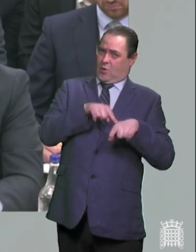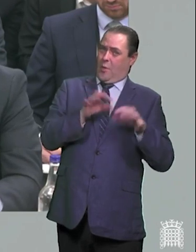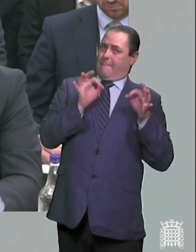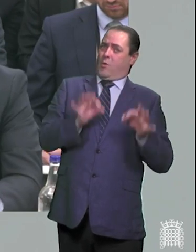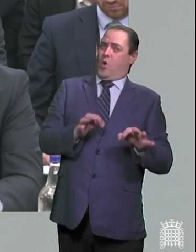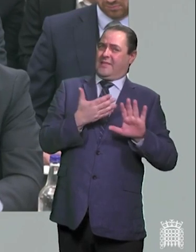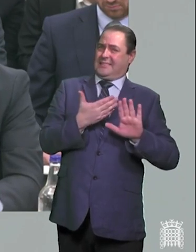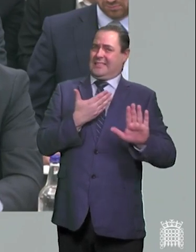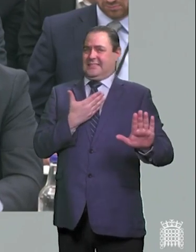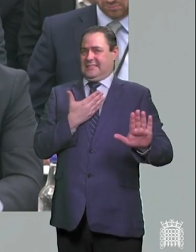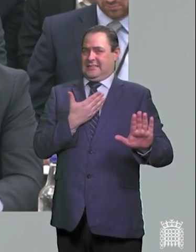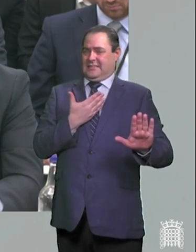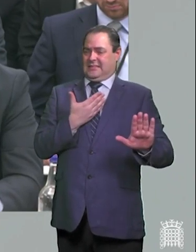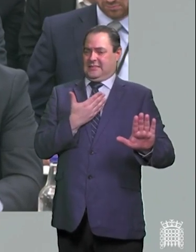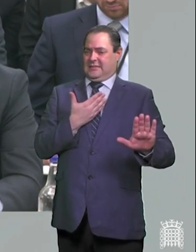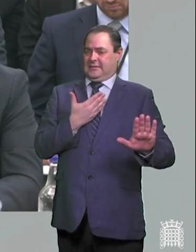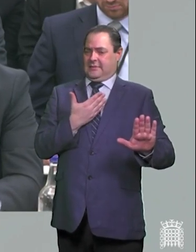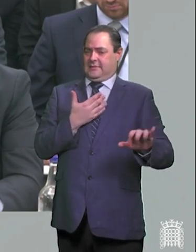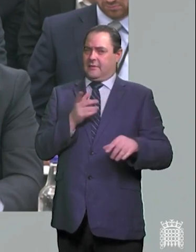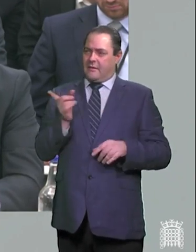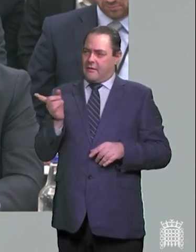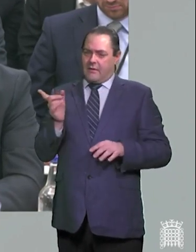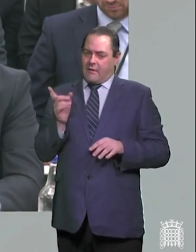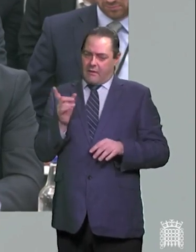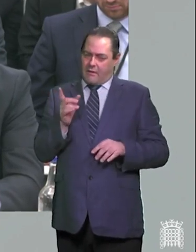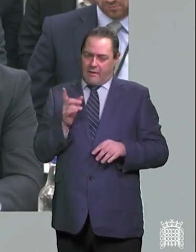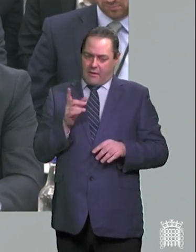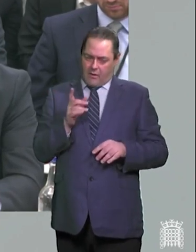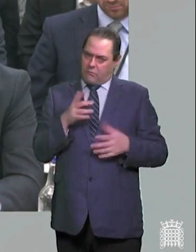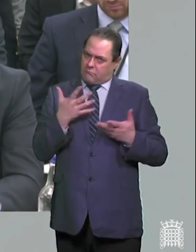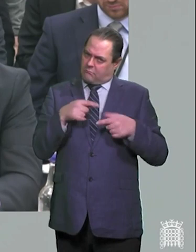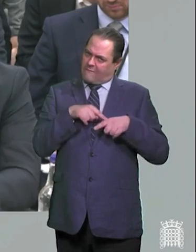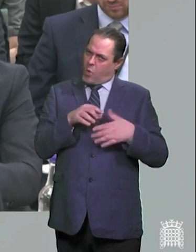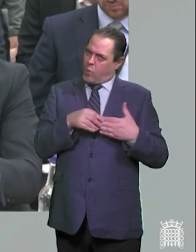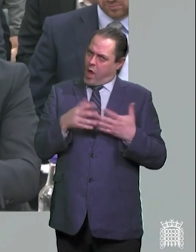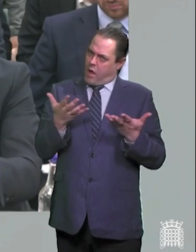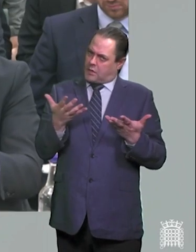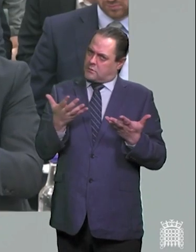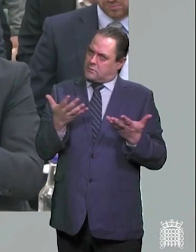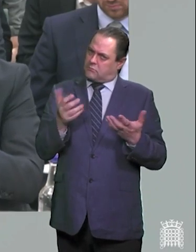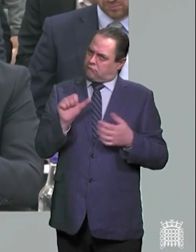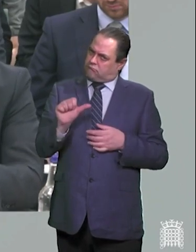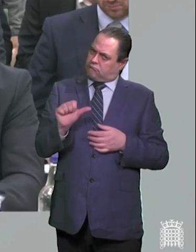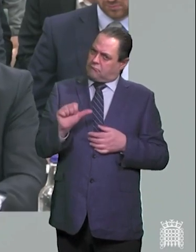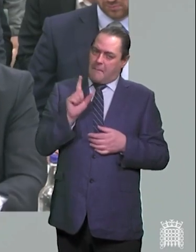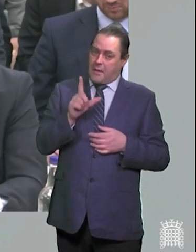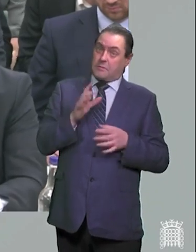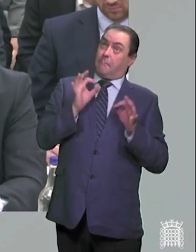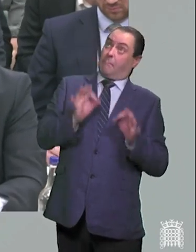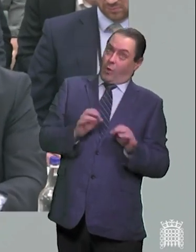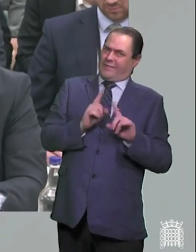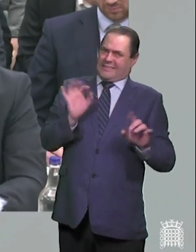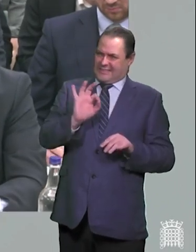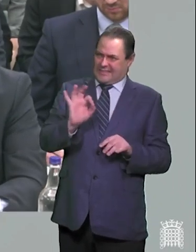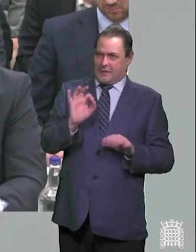distancing. He is not saying that we did not observe the guidance. And I can prove that